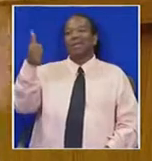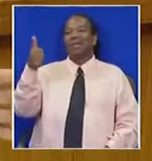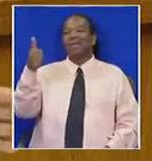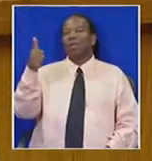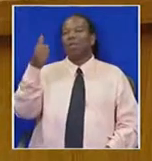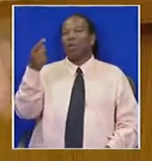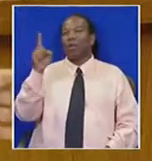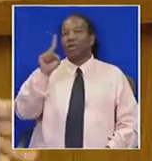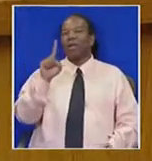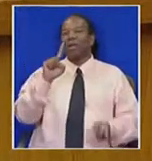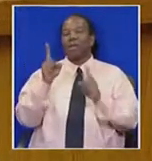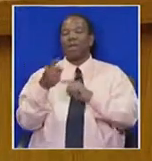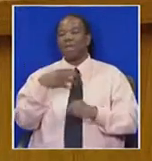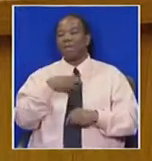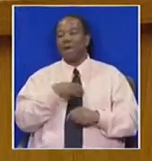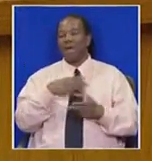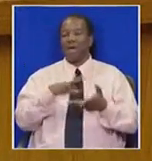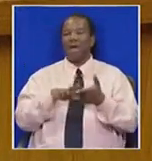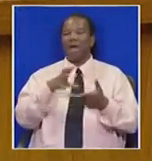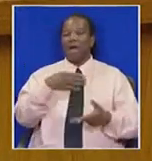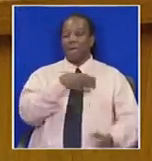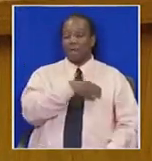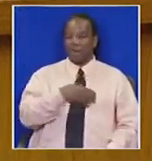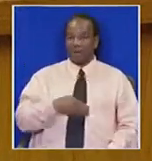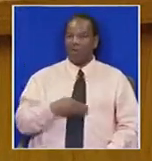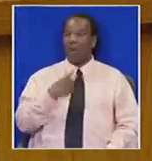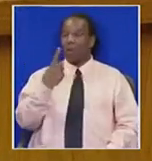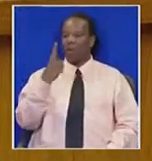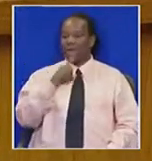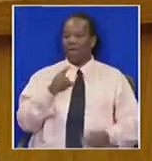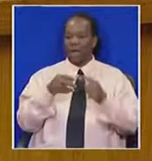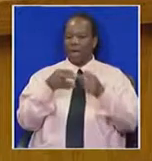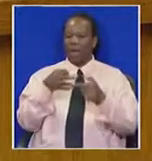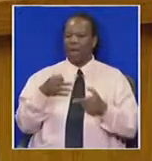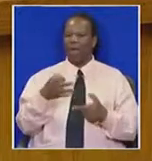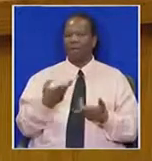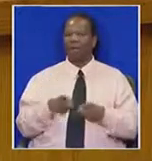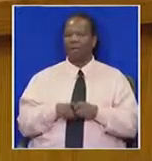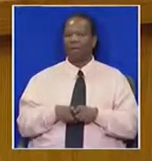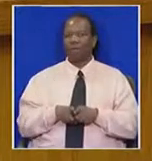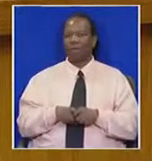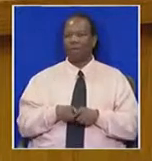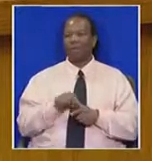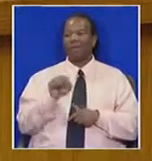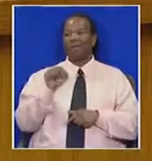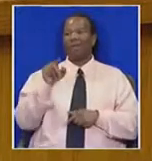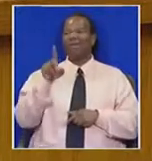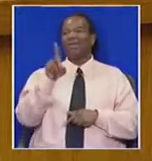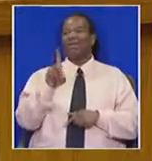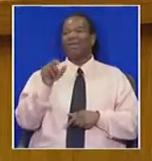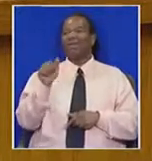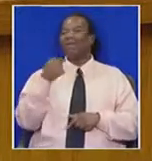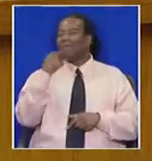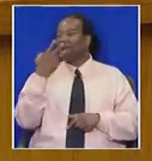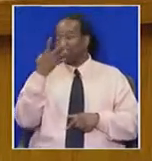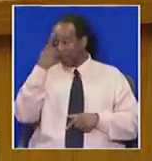becomes a mayor and a premier at the same time. That He believes that he can run the city, he